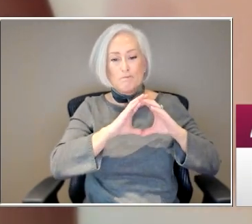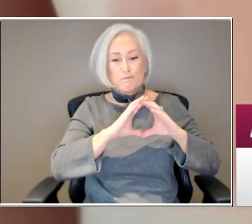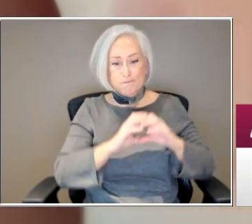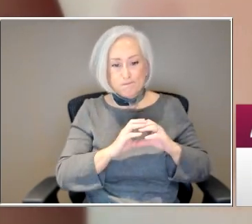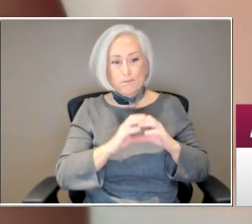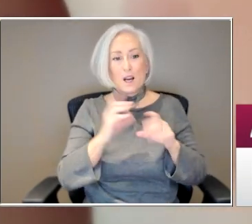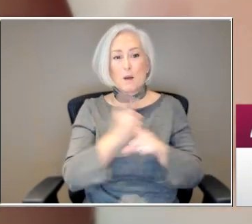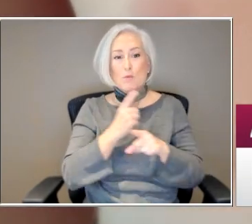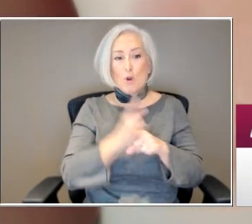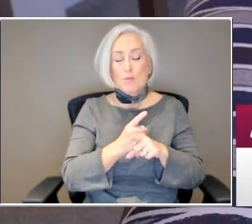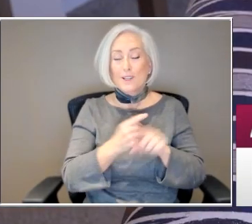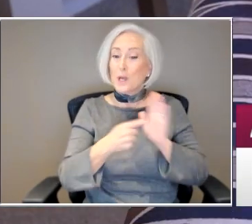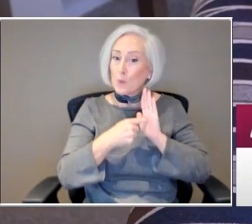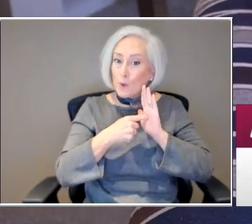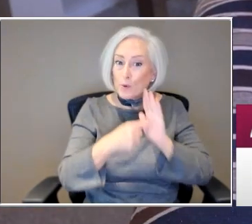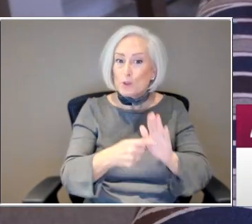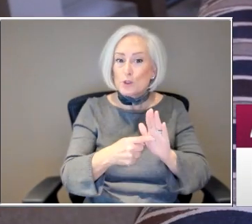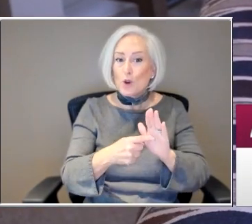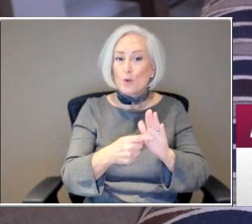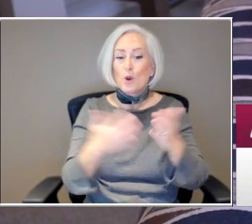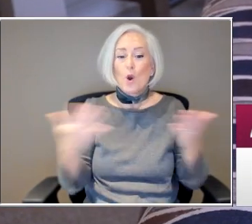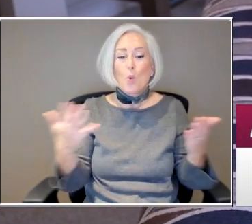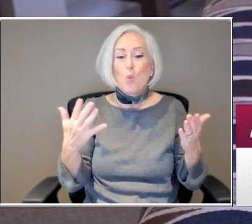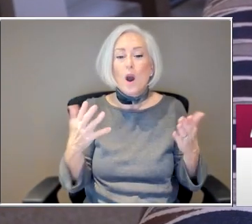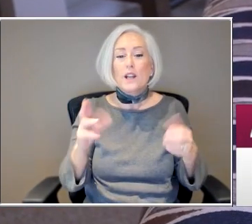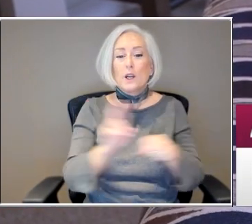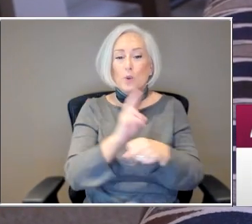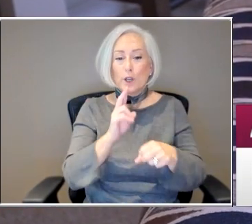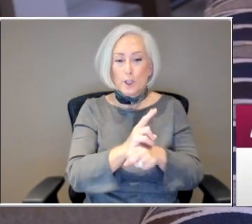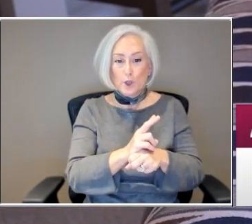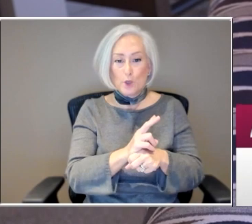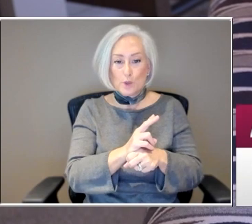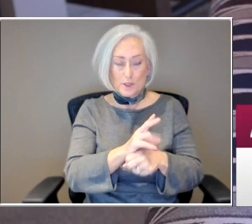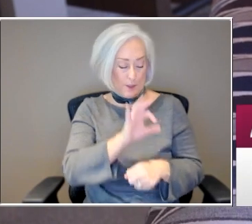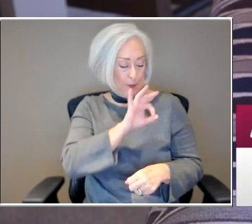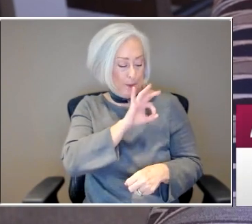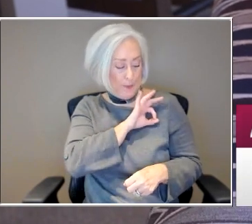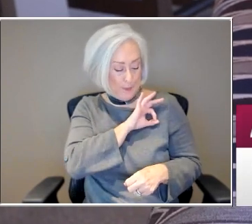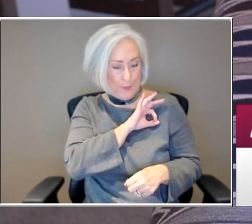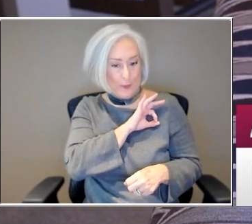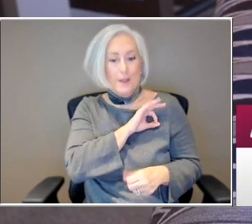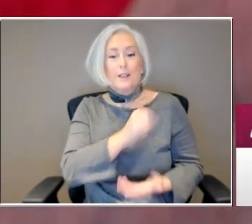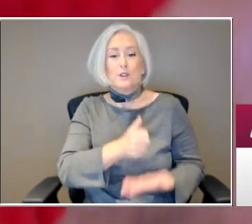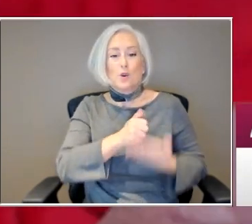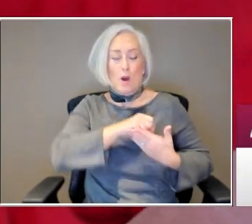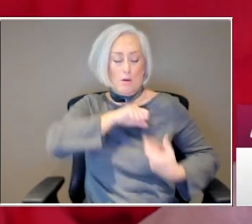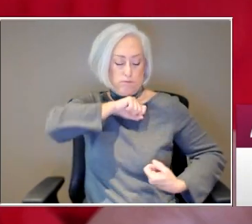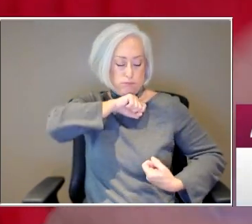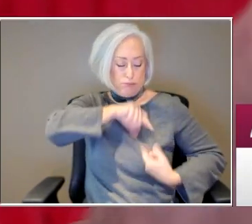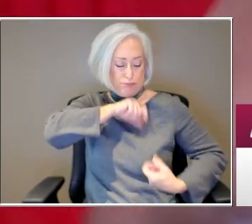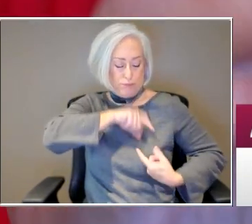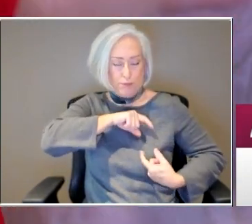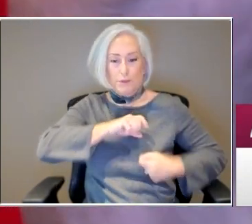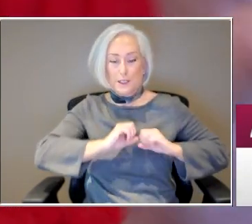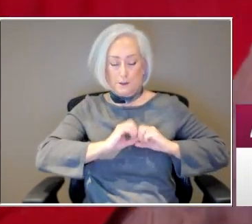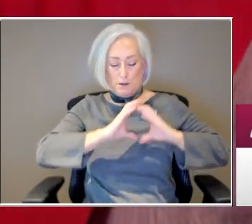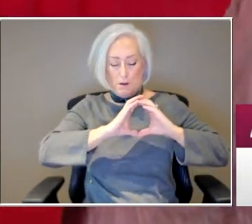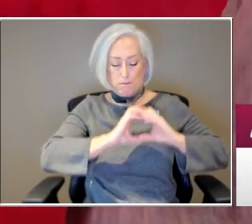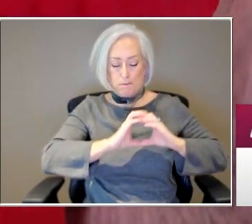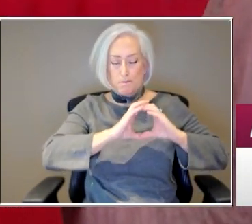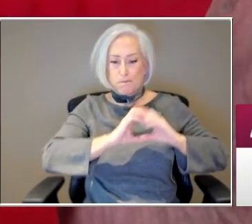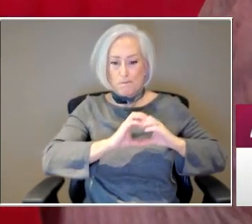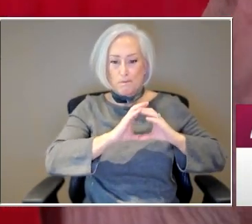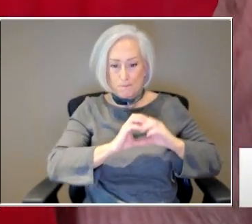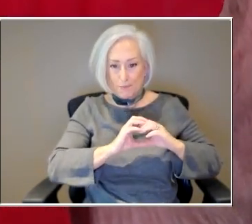electrical pulses to the heart, and the woman who had it implanted quickly and simply, she even charges it at home. She calls Saturdays her buzz